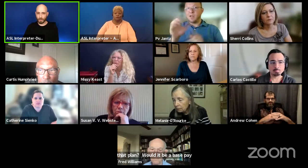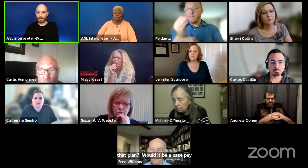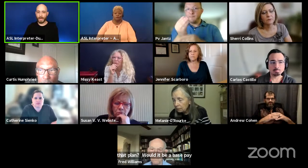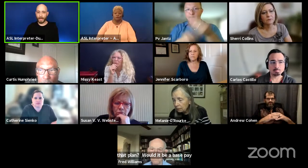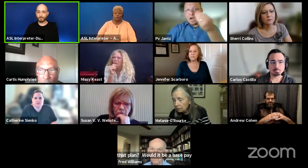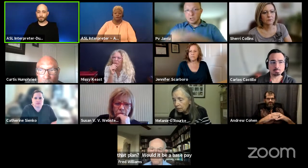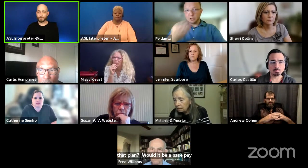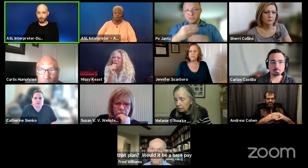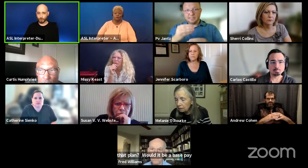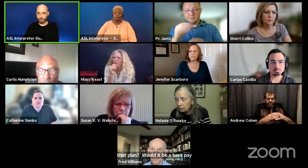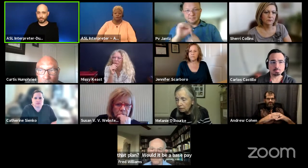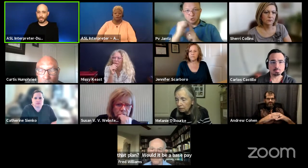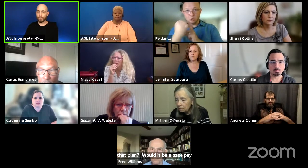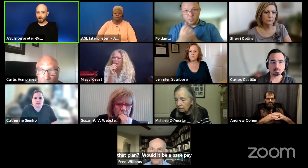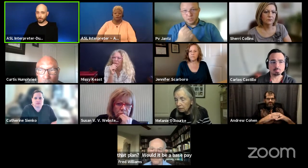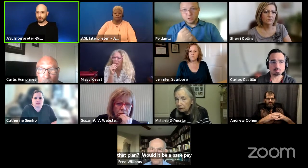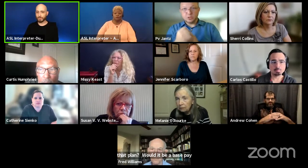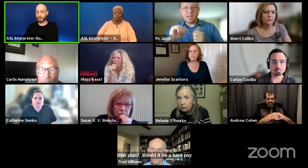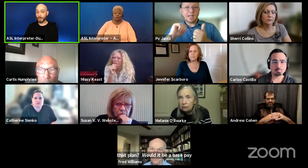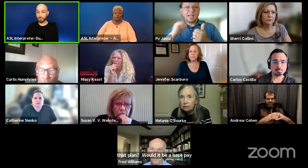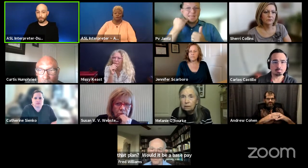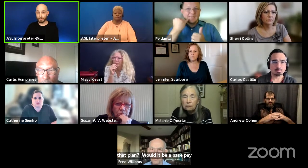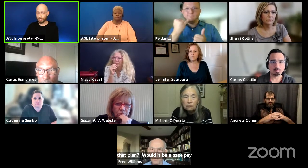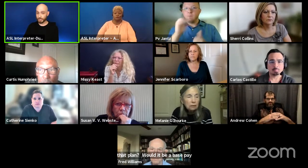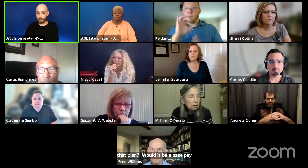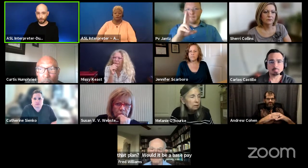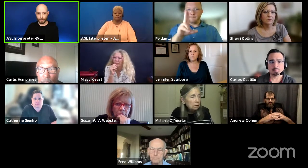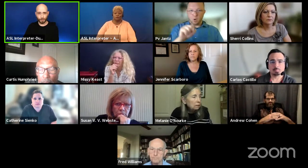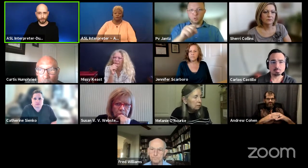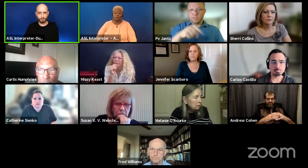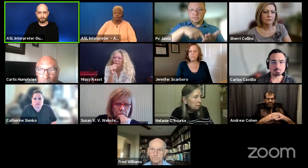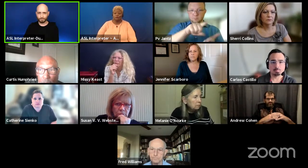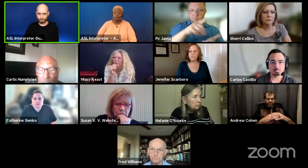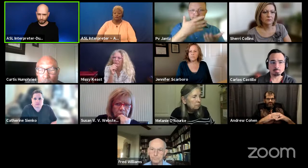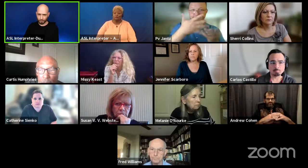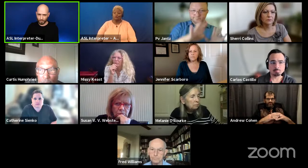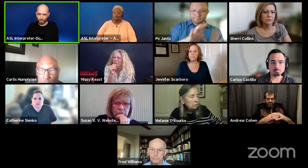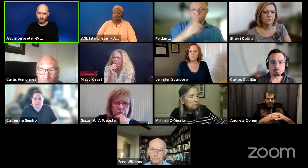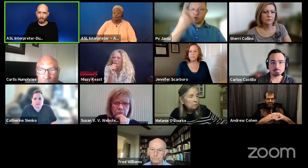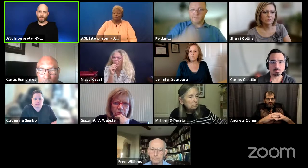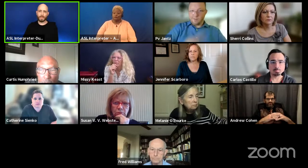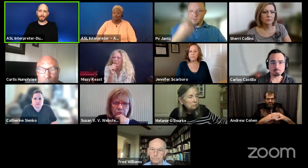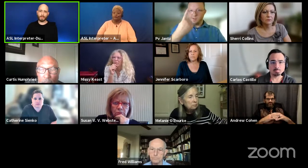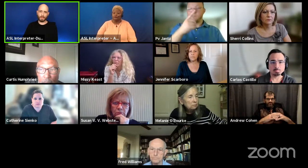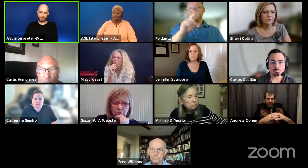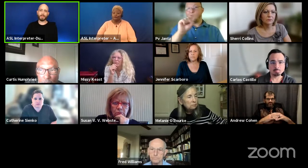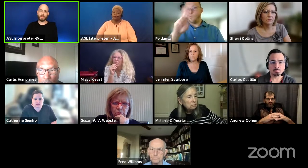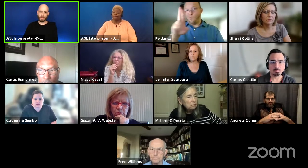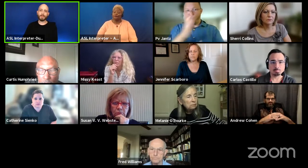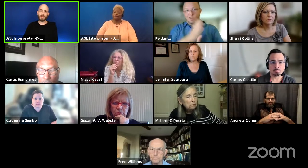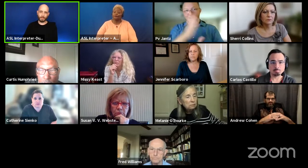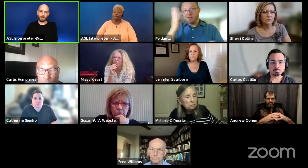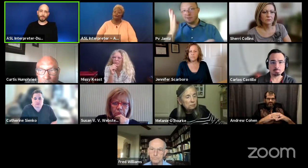I already asked Curtis and Carlos about the budget situation